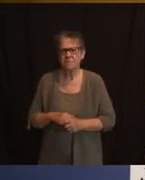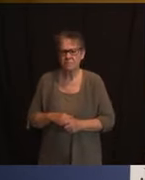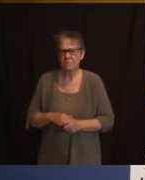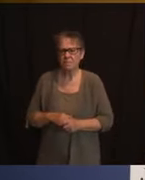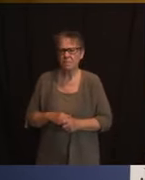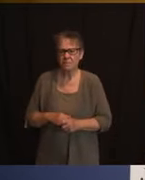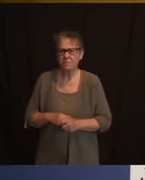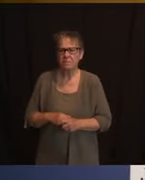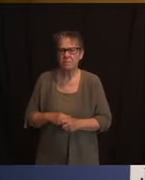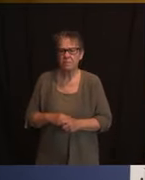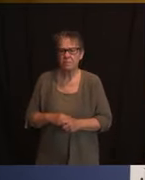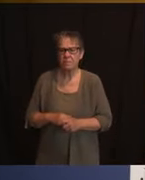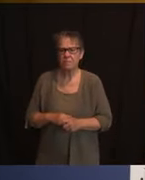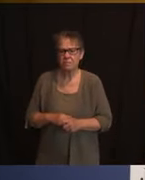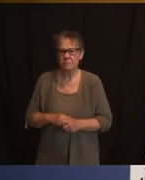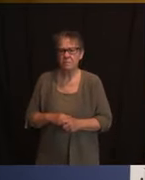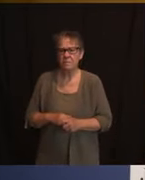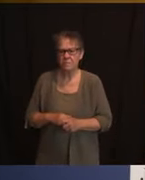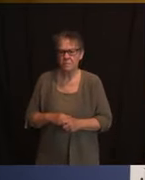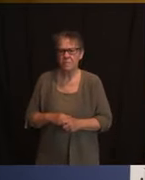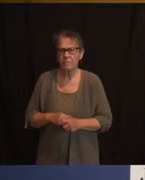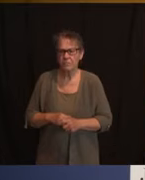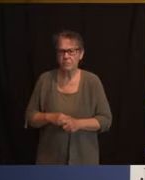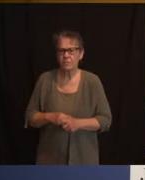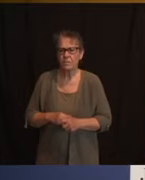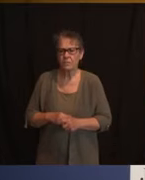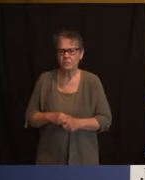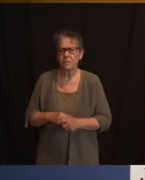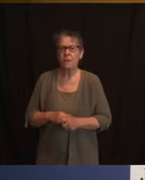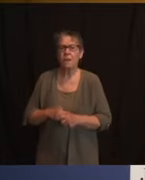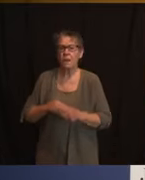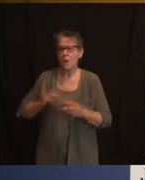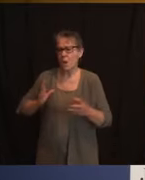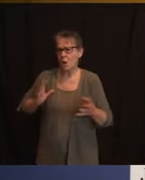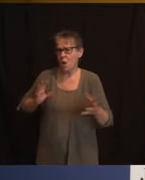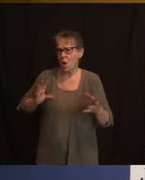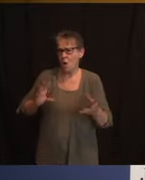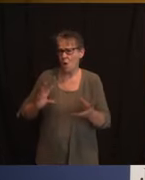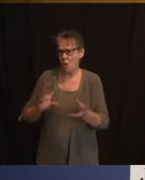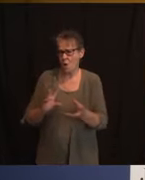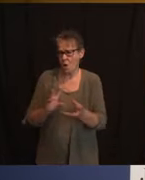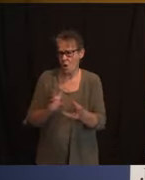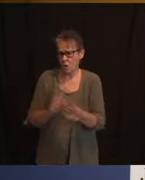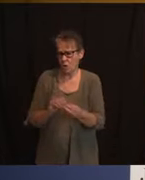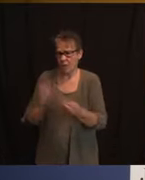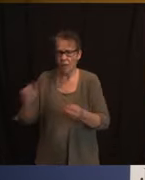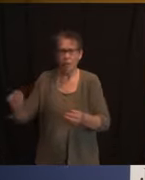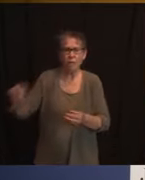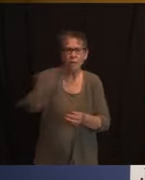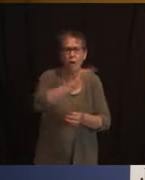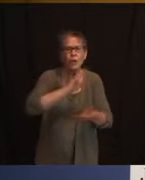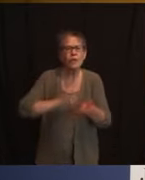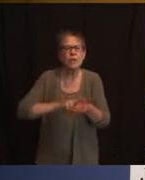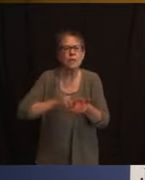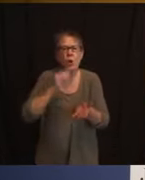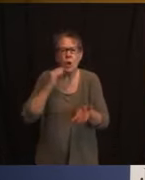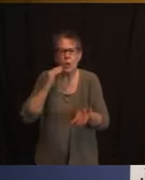5.3. There are 515 long-term care facilities in the state right now with COVID-19